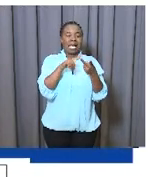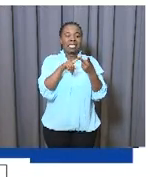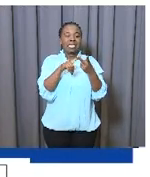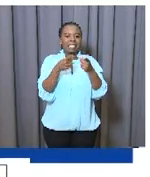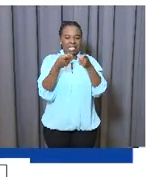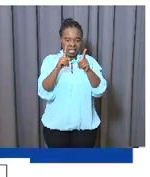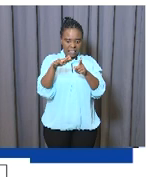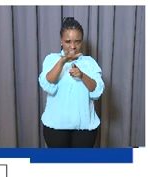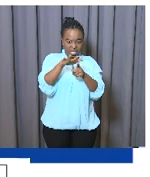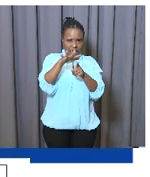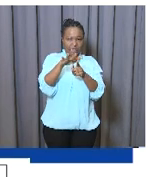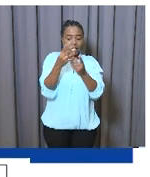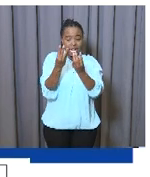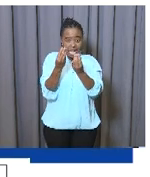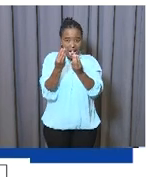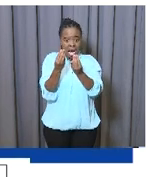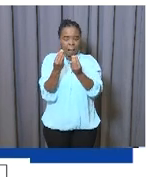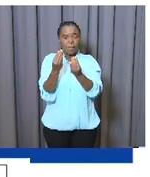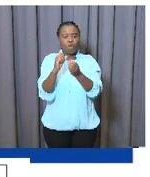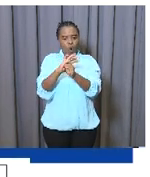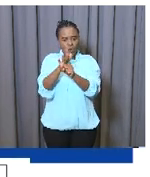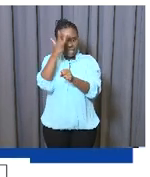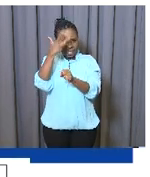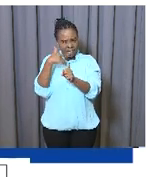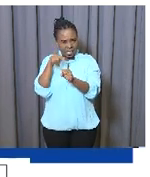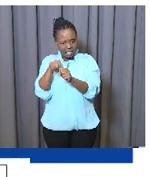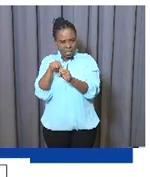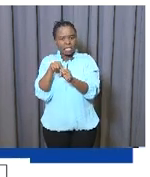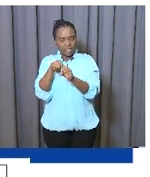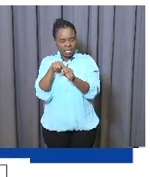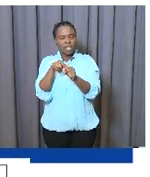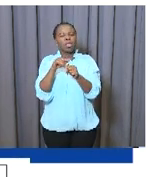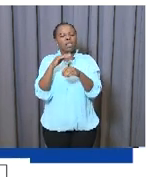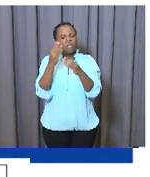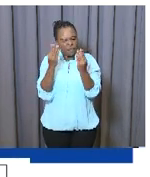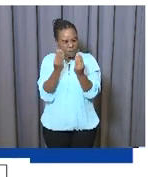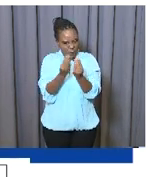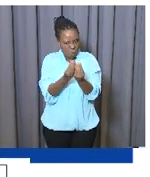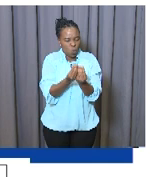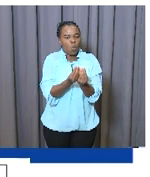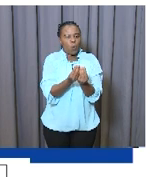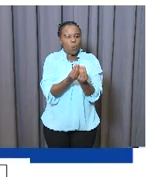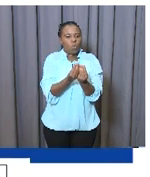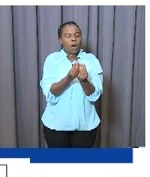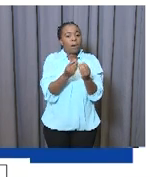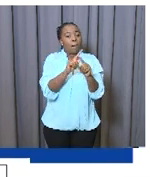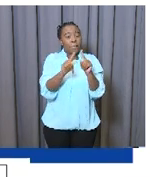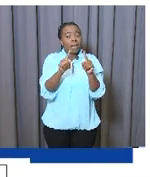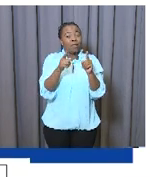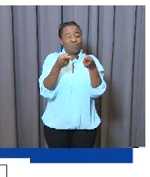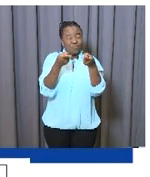taken together with the number of cases, the cases are still fewer, even though the level of risk